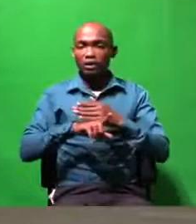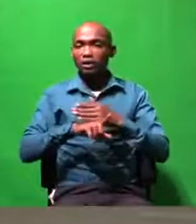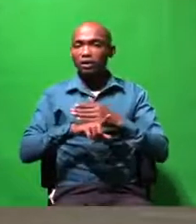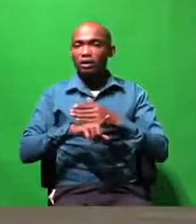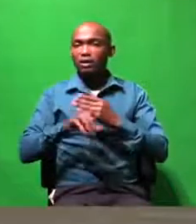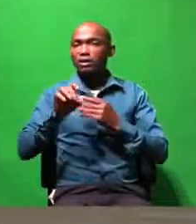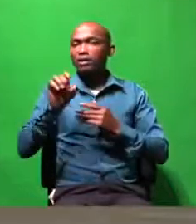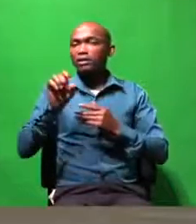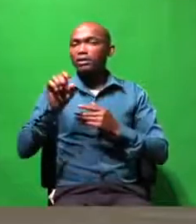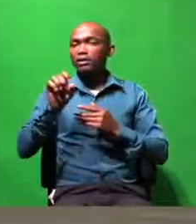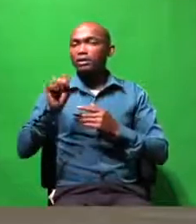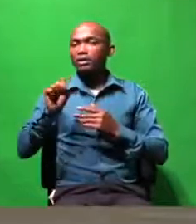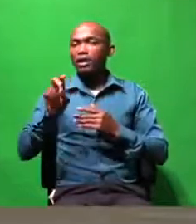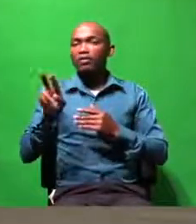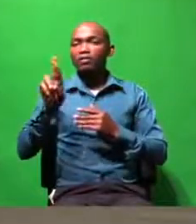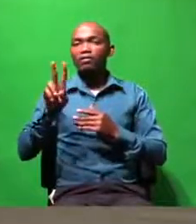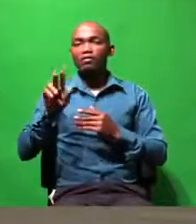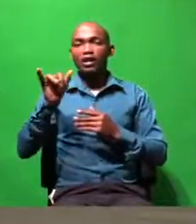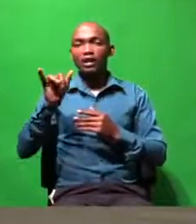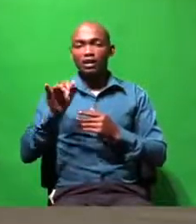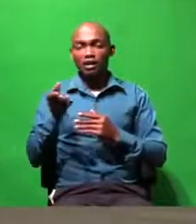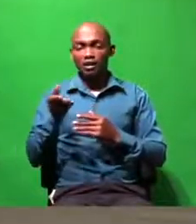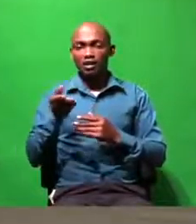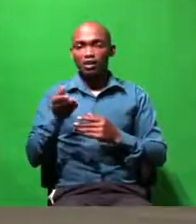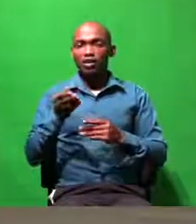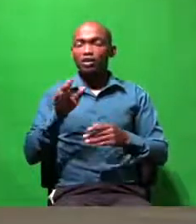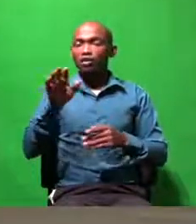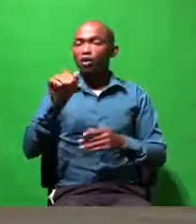called the hydrographic